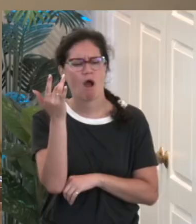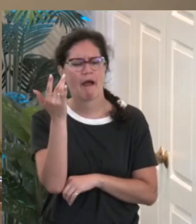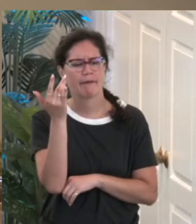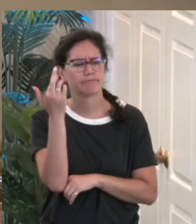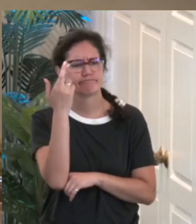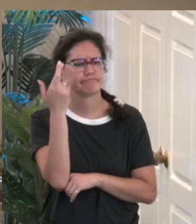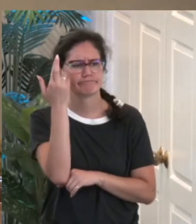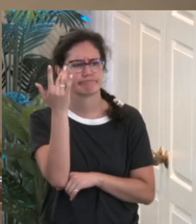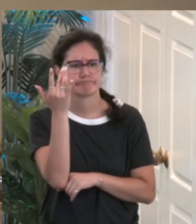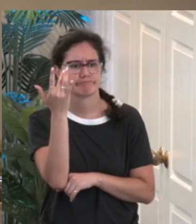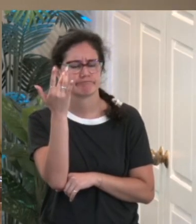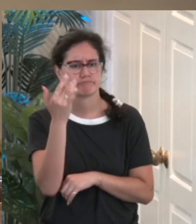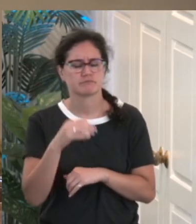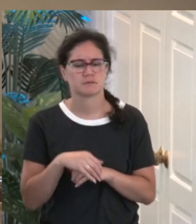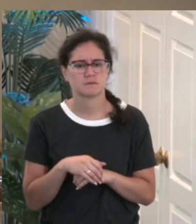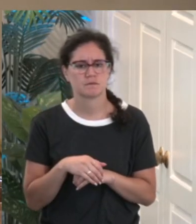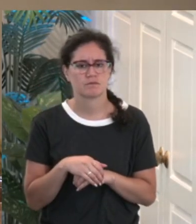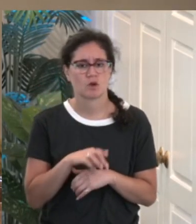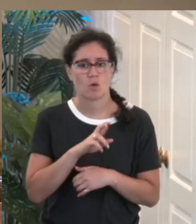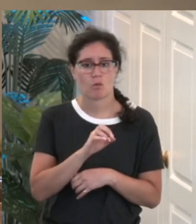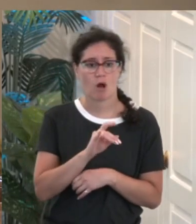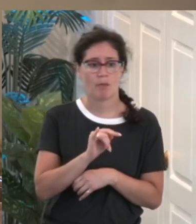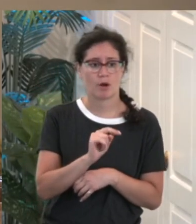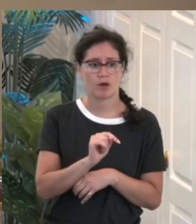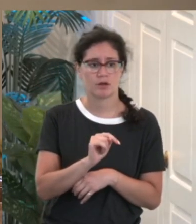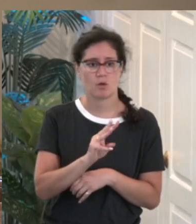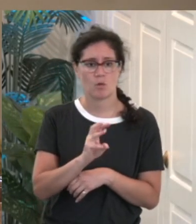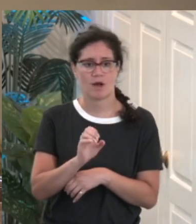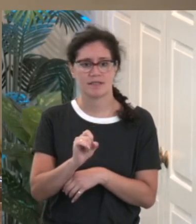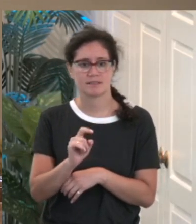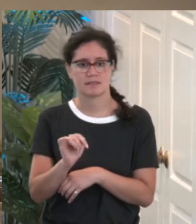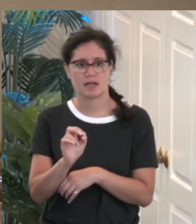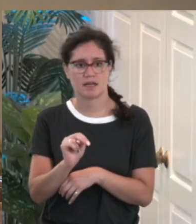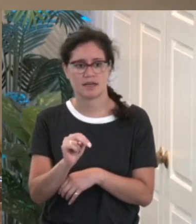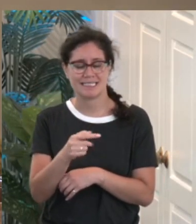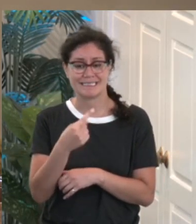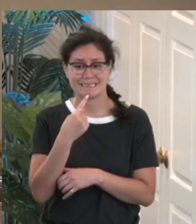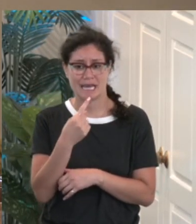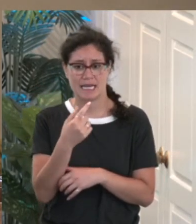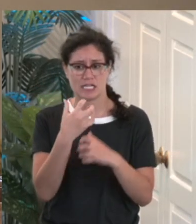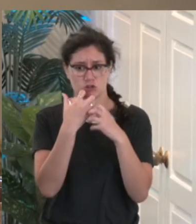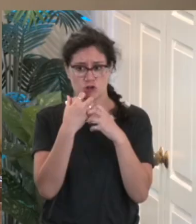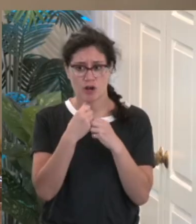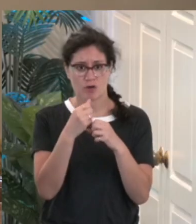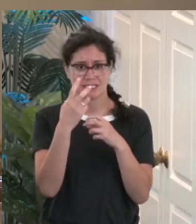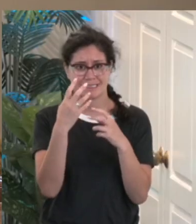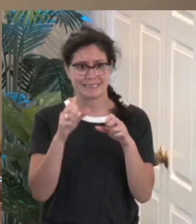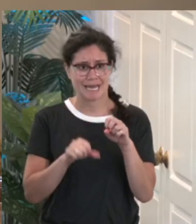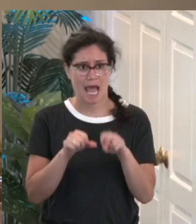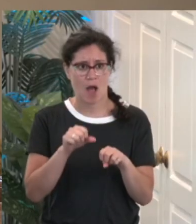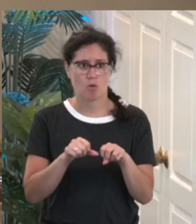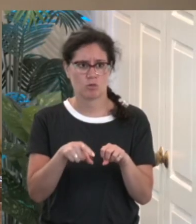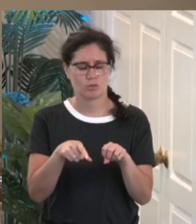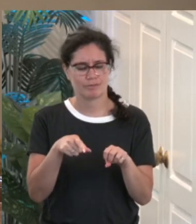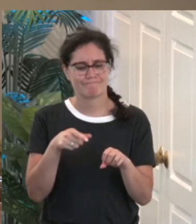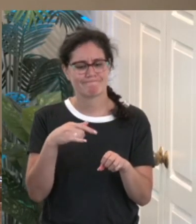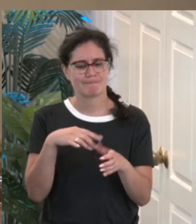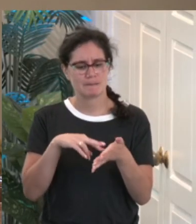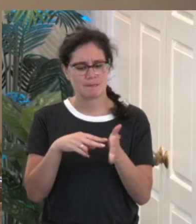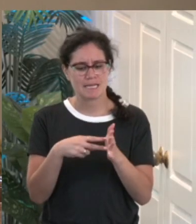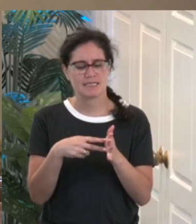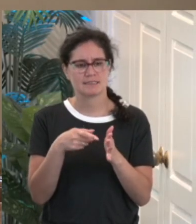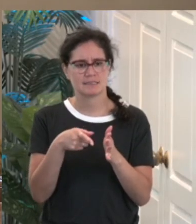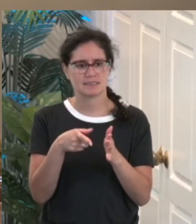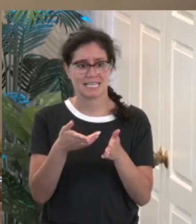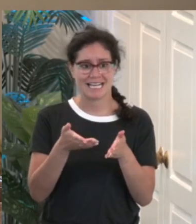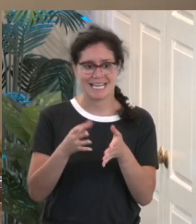doubt? Robert T. Weston, who wrote this affirmation, says, cherish doubt because doubt is attendant